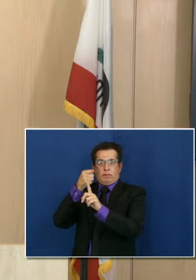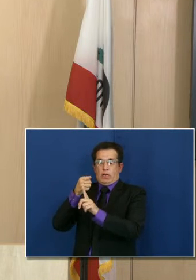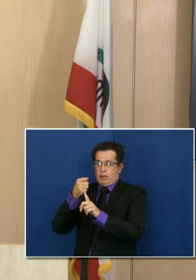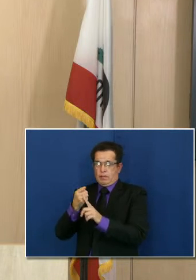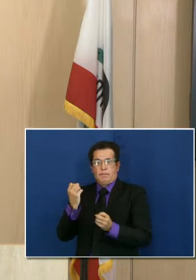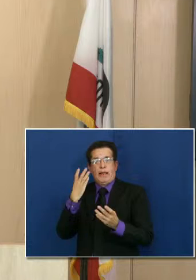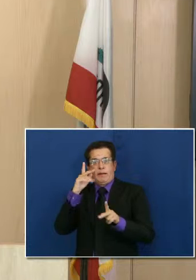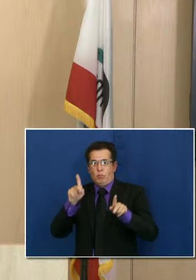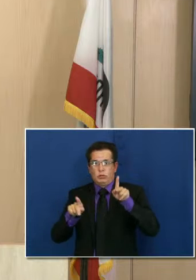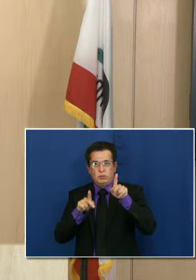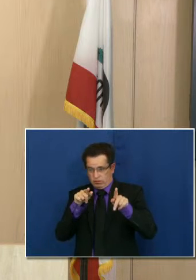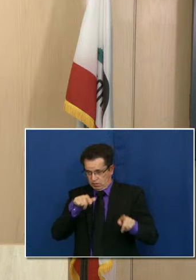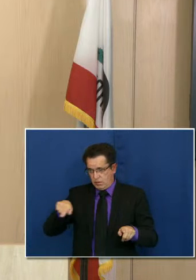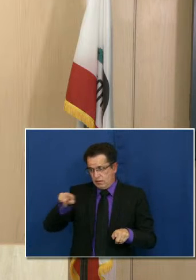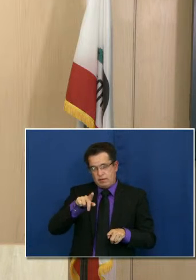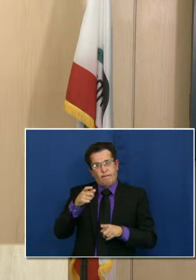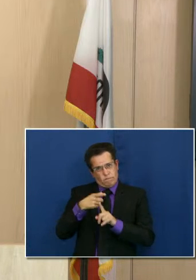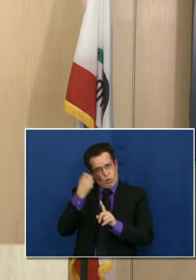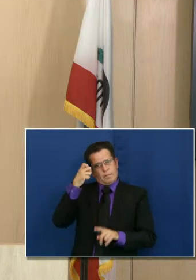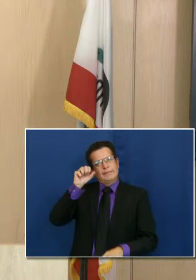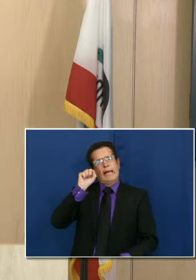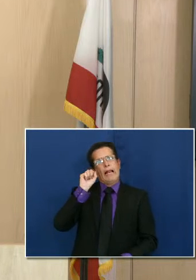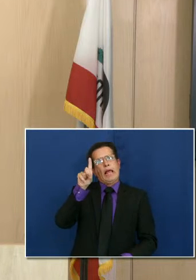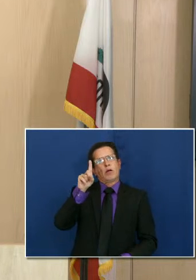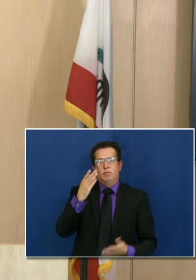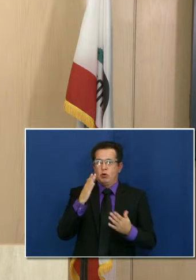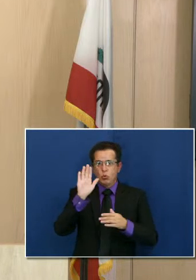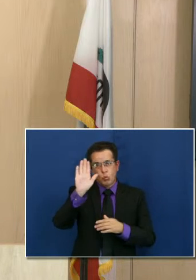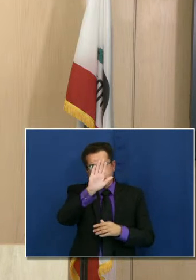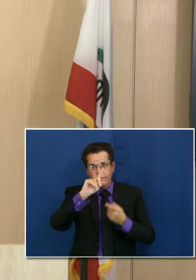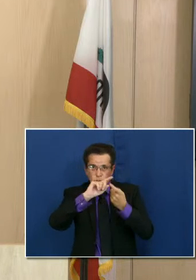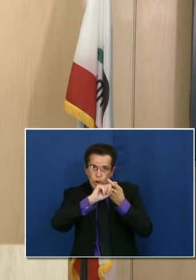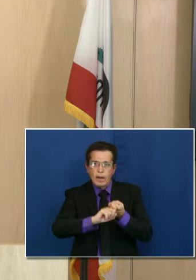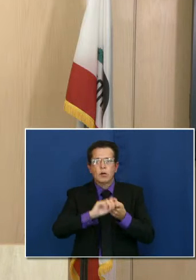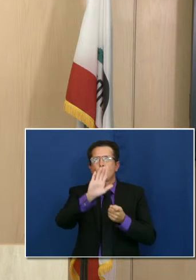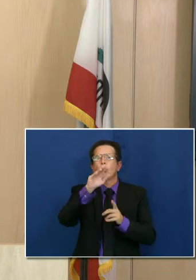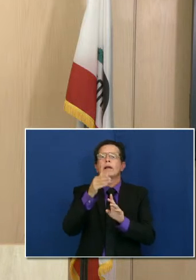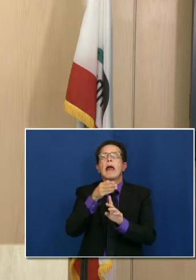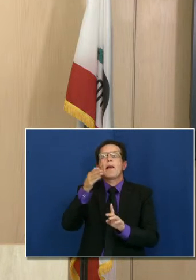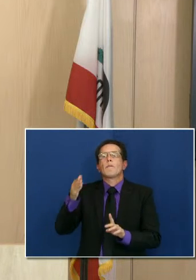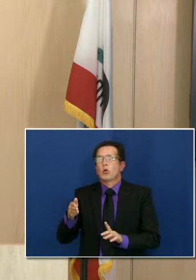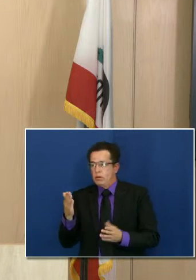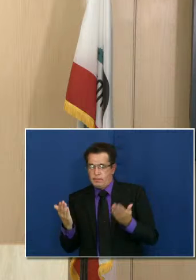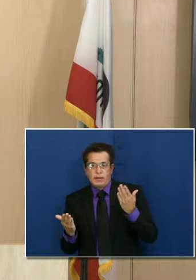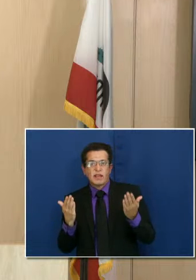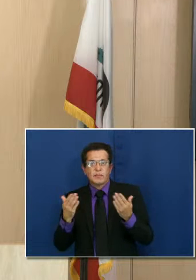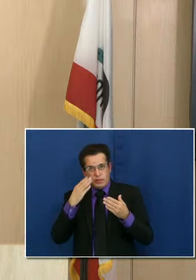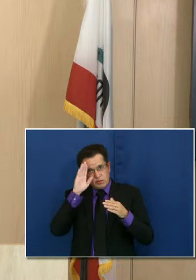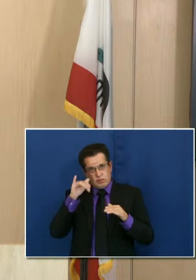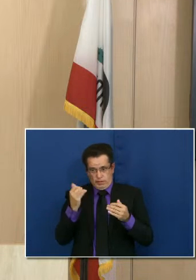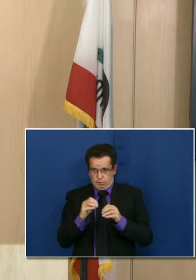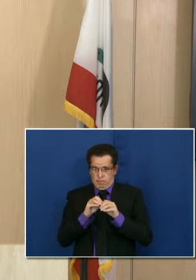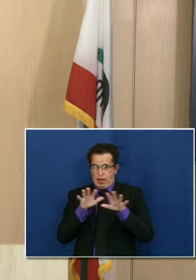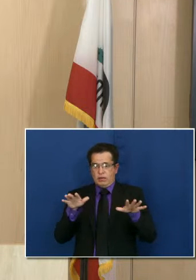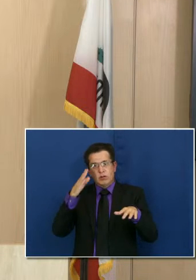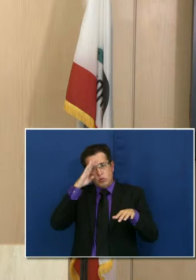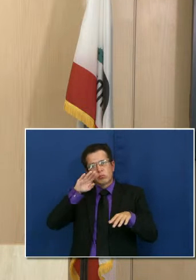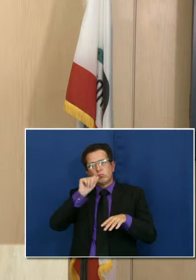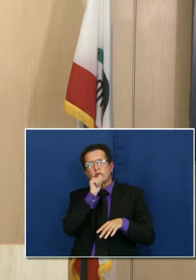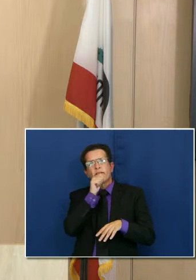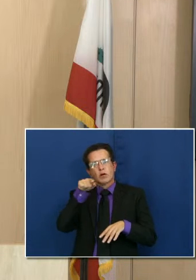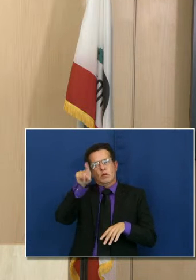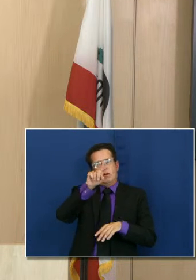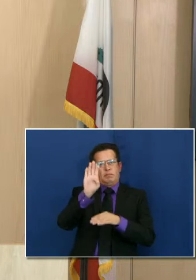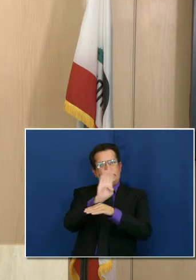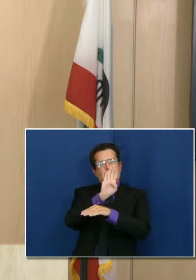individuals is a fellow San Diegan, maybe your friend or neighbor. Yes, the pandemic has hurt businesses